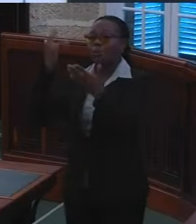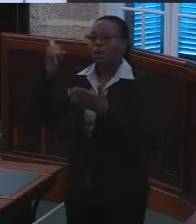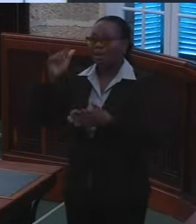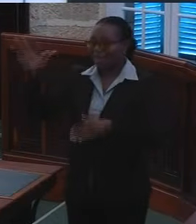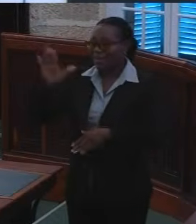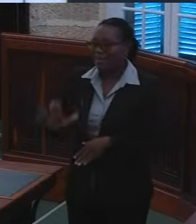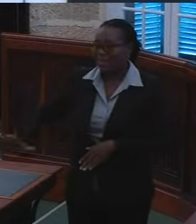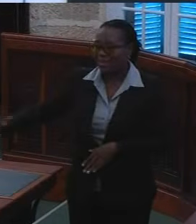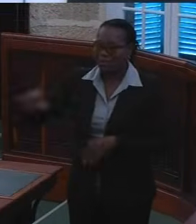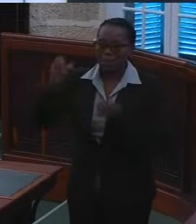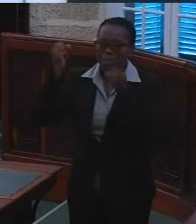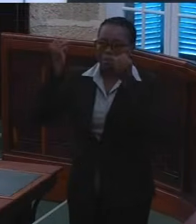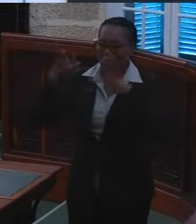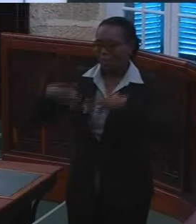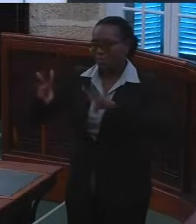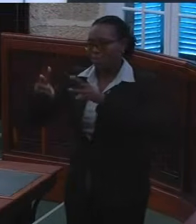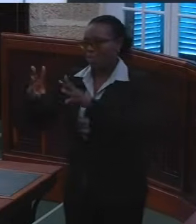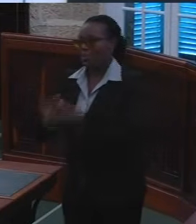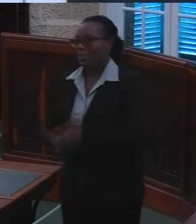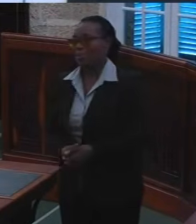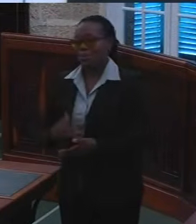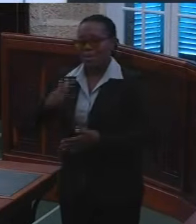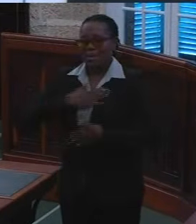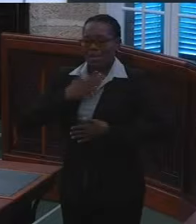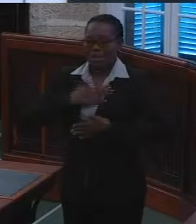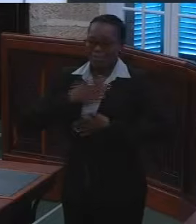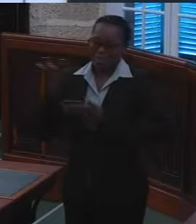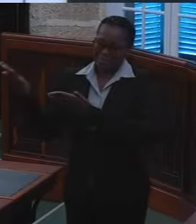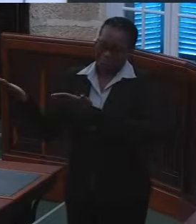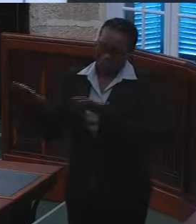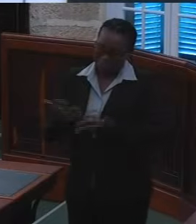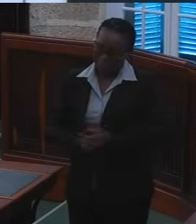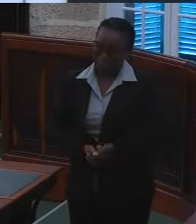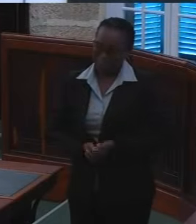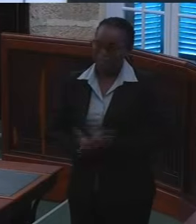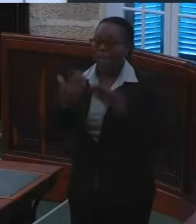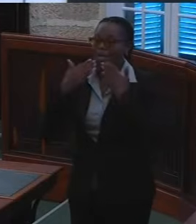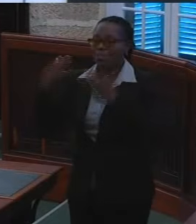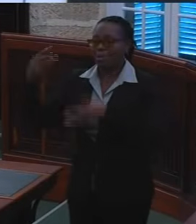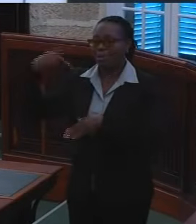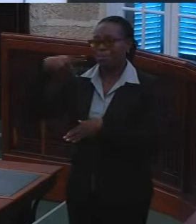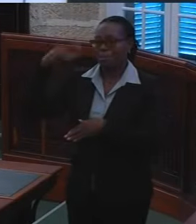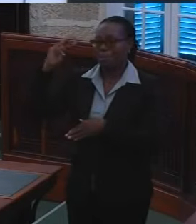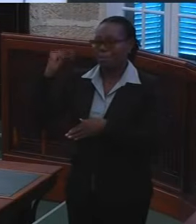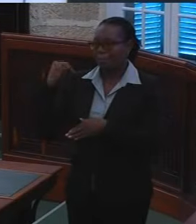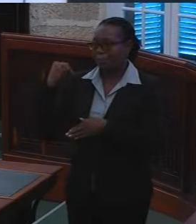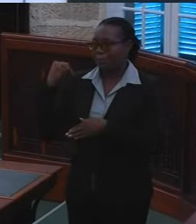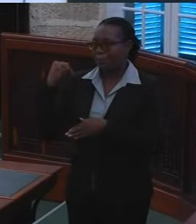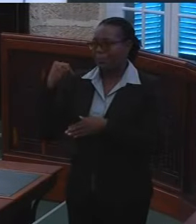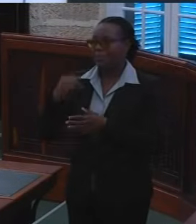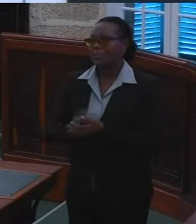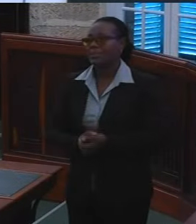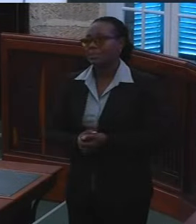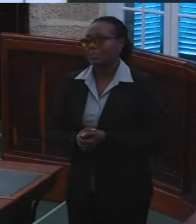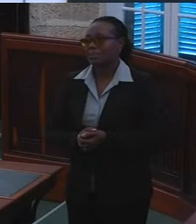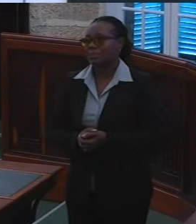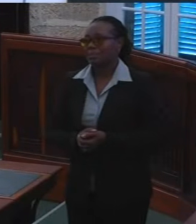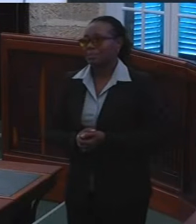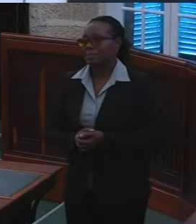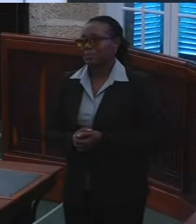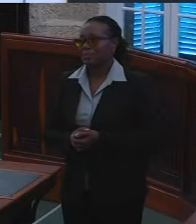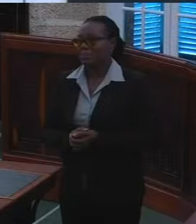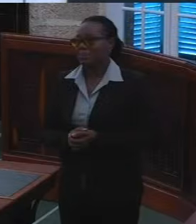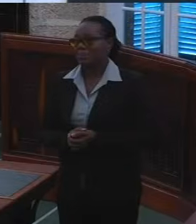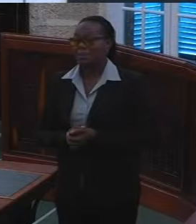many ways, sir. And so I'm happy that he was able to bring it. I want to thank the Prime Minister, sir, before I go into my